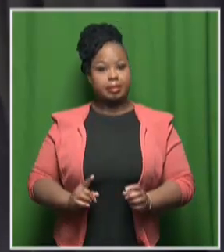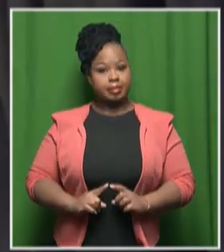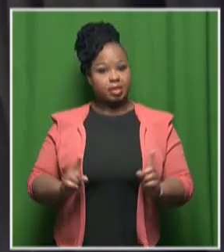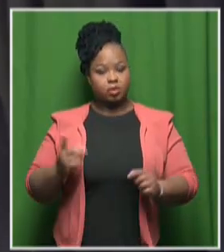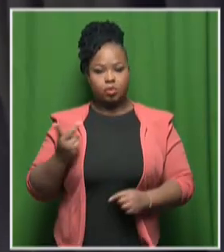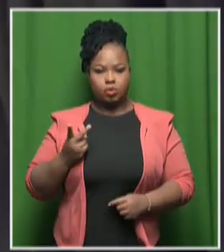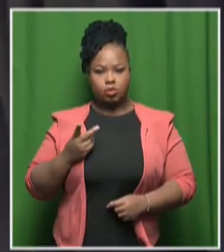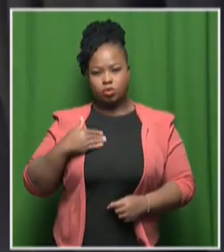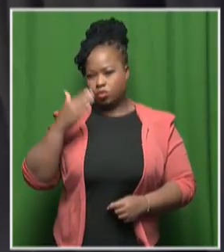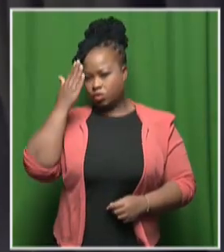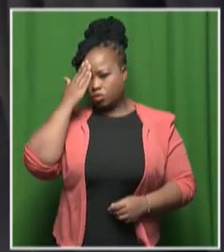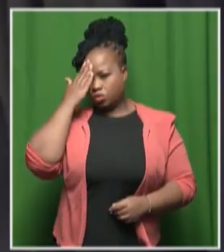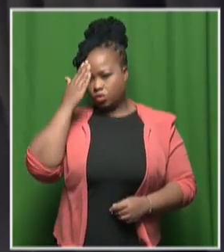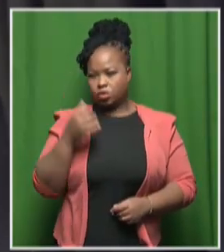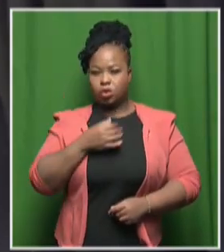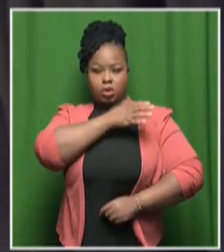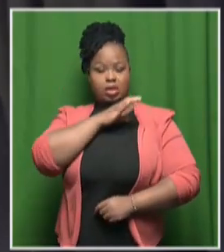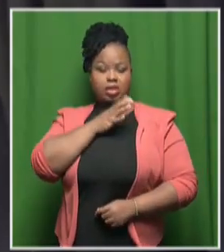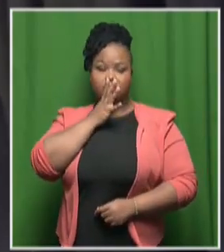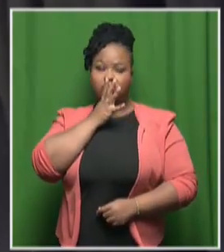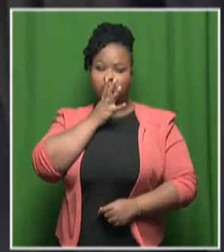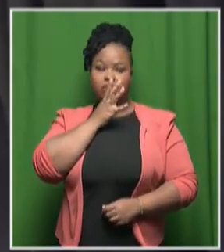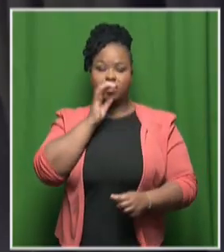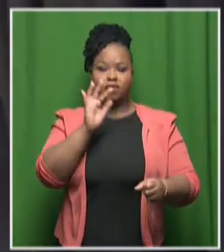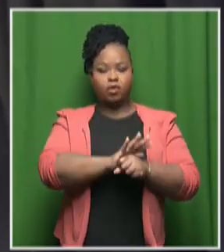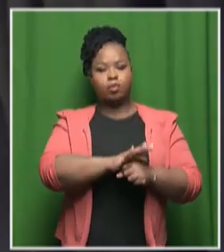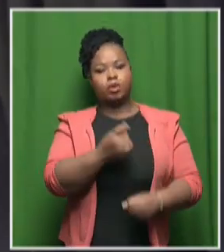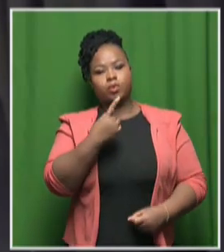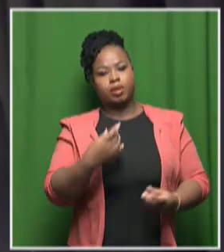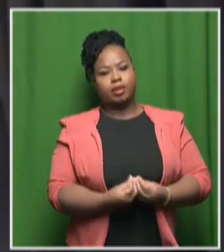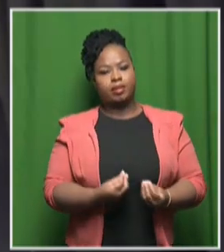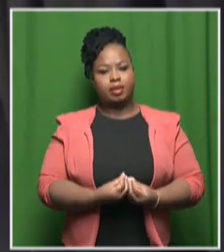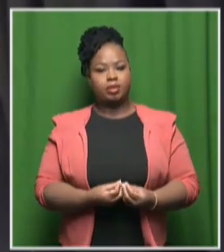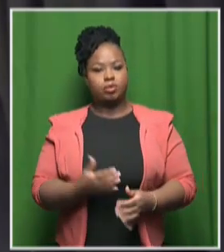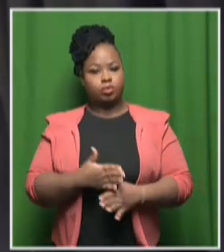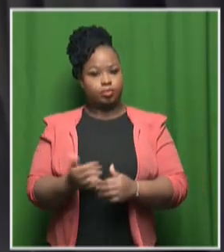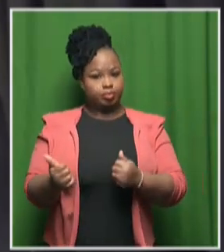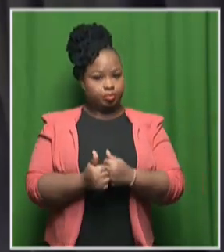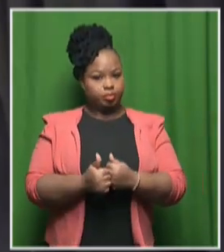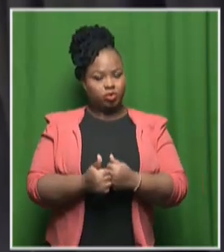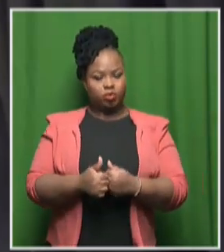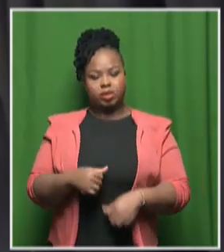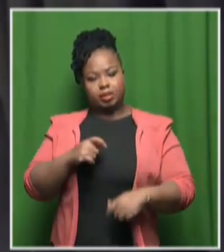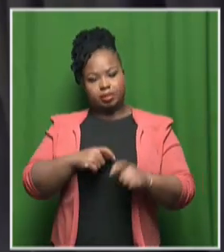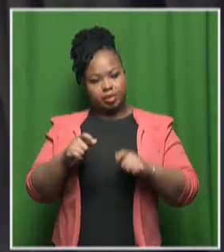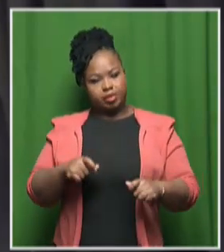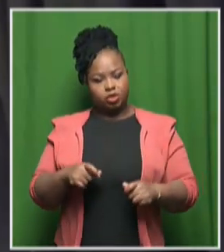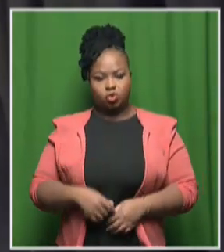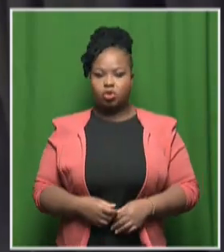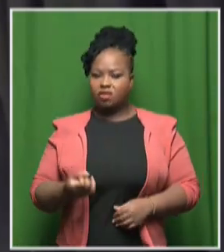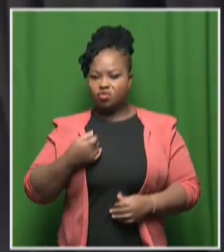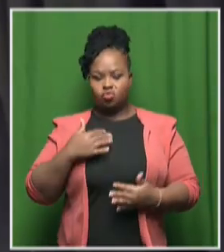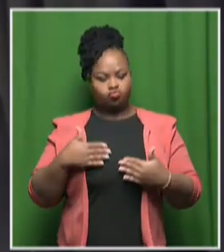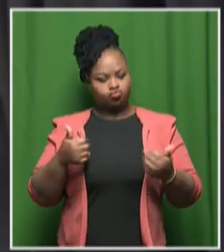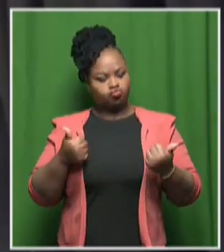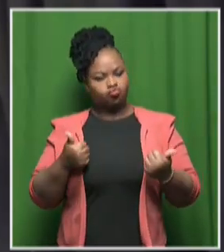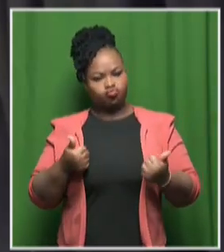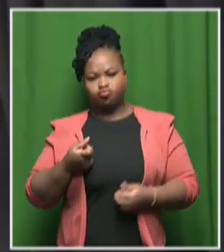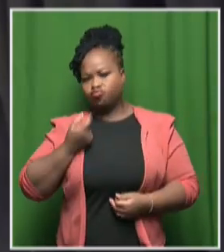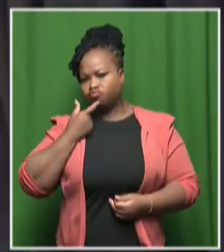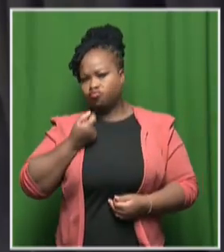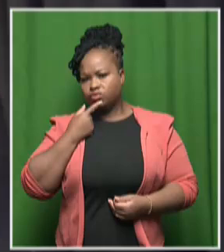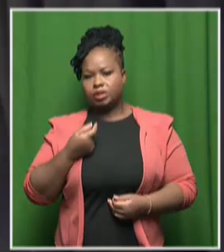And we know that our clinics are full. So one of the things is to work together then with our patients to say, if you're stable and you're doing well, you